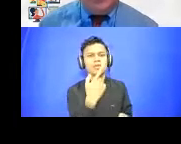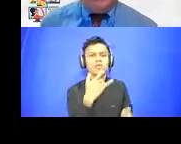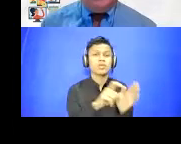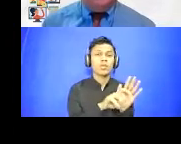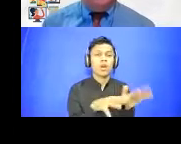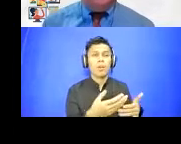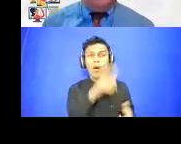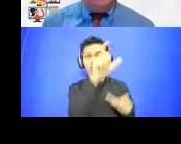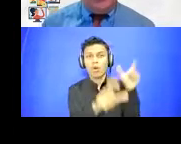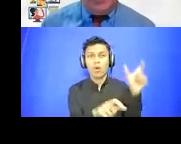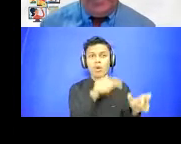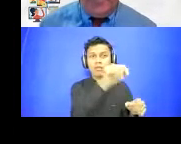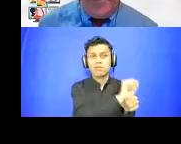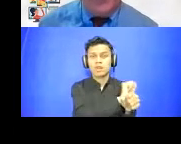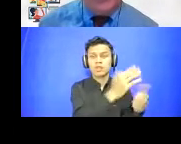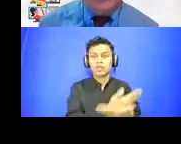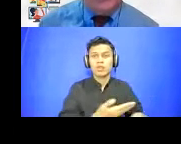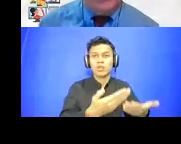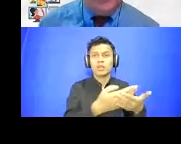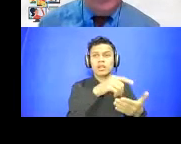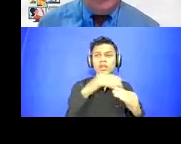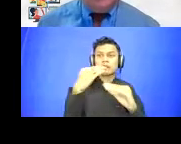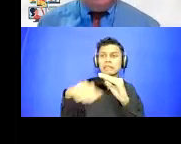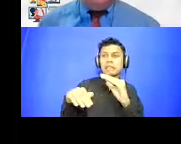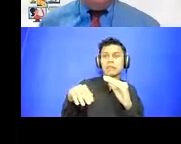former clients, that kind of thing.